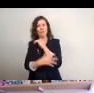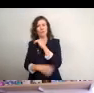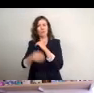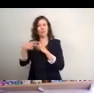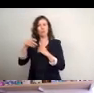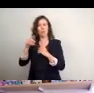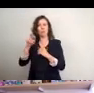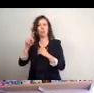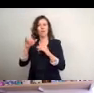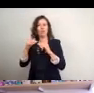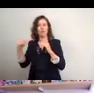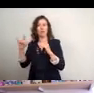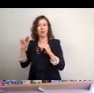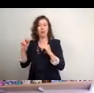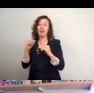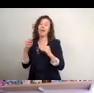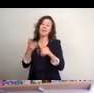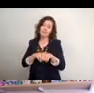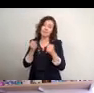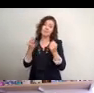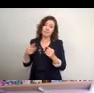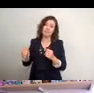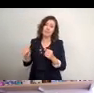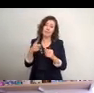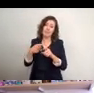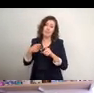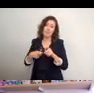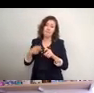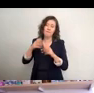children are coming from Black and brown households.